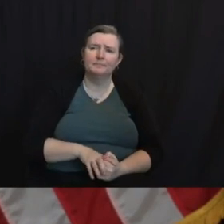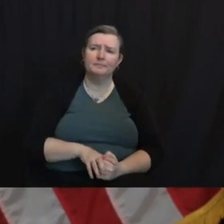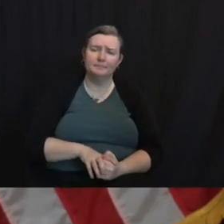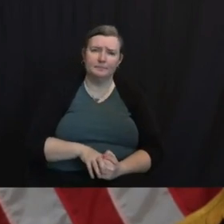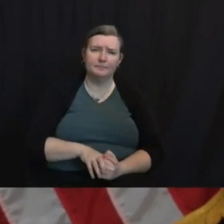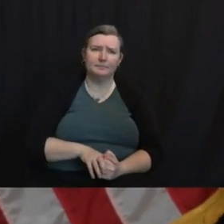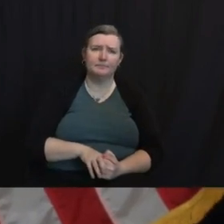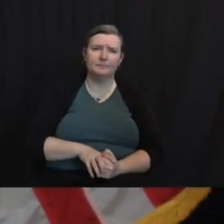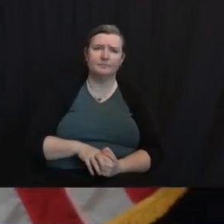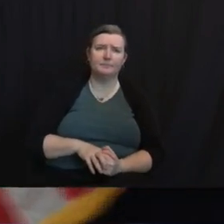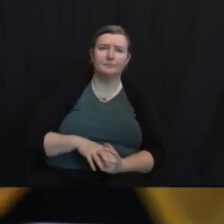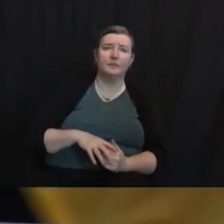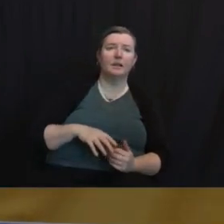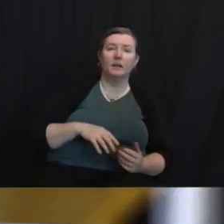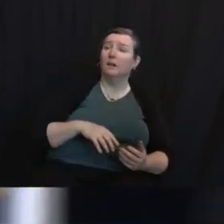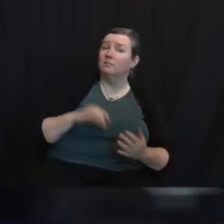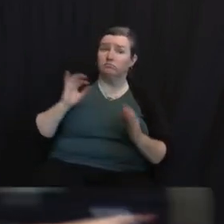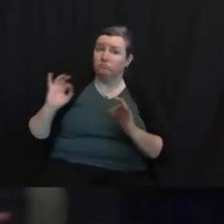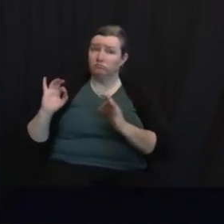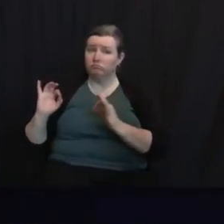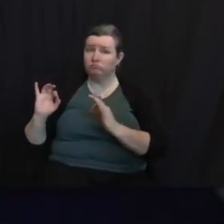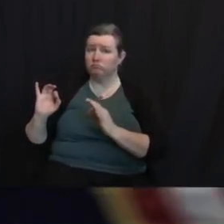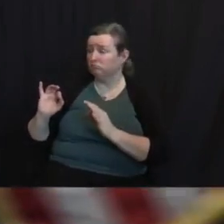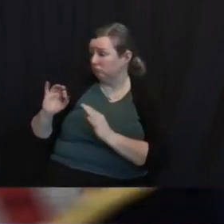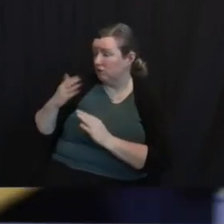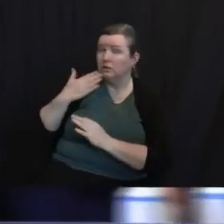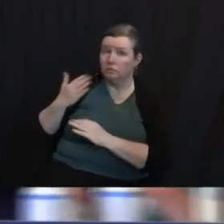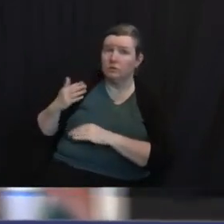good reminder that the basic stuff is still